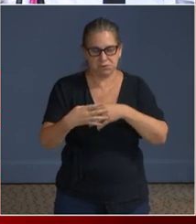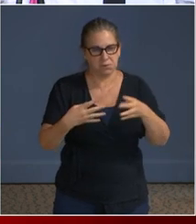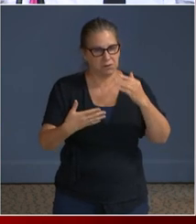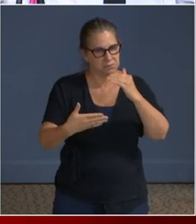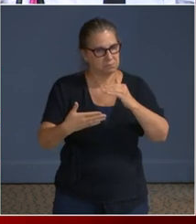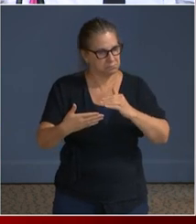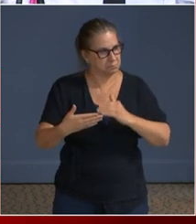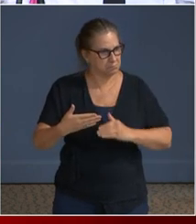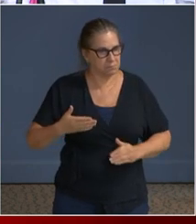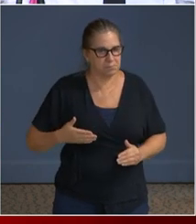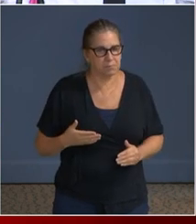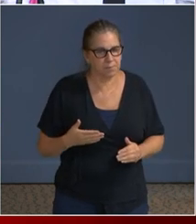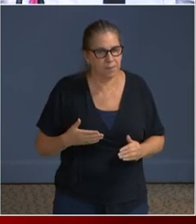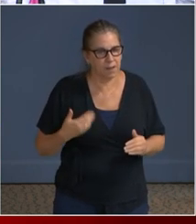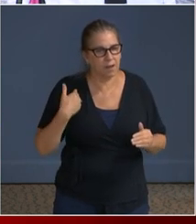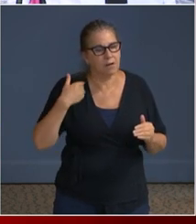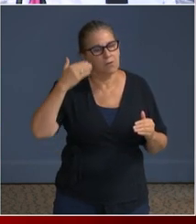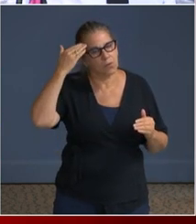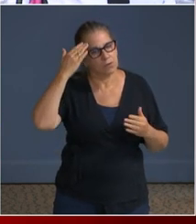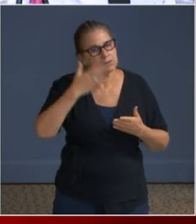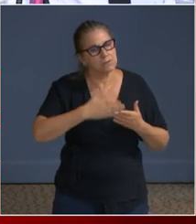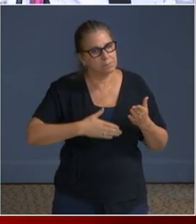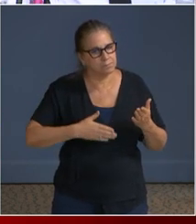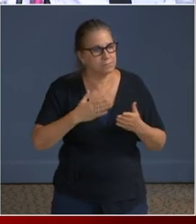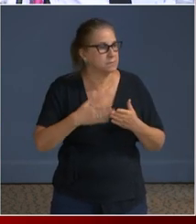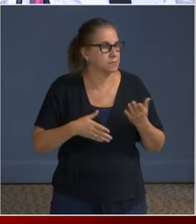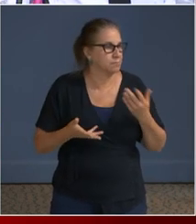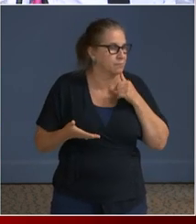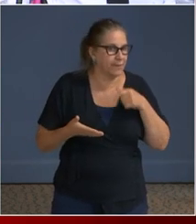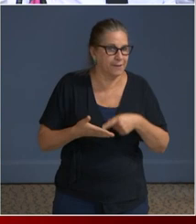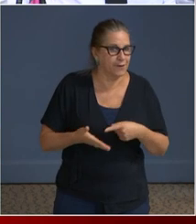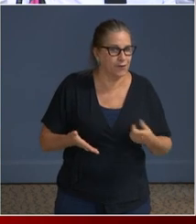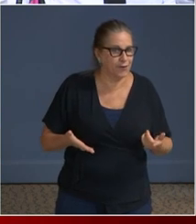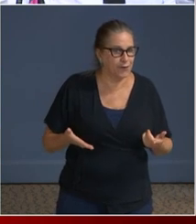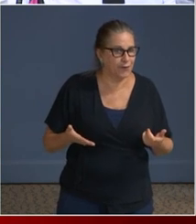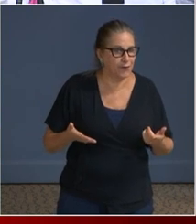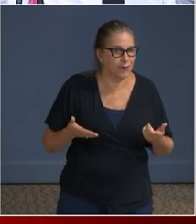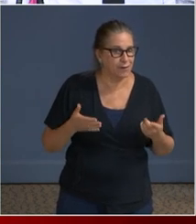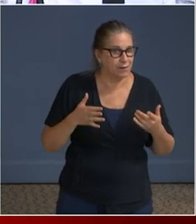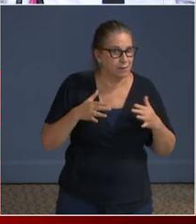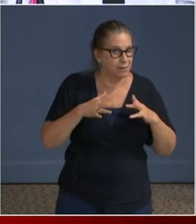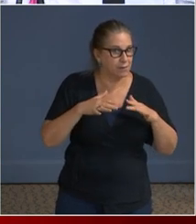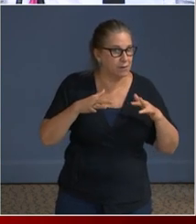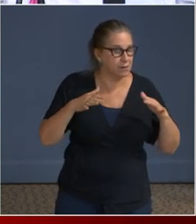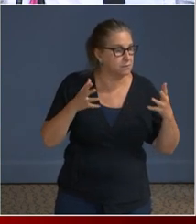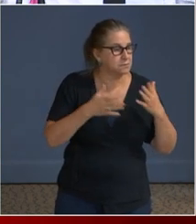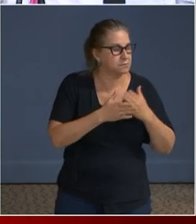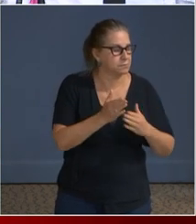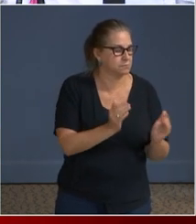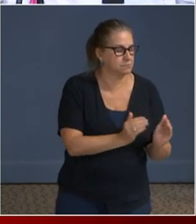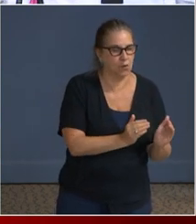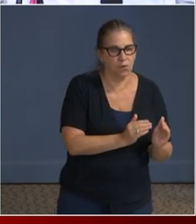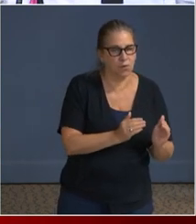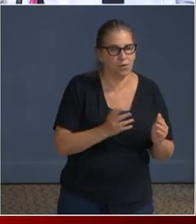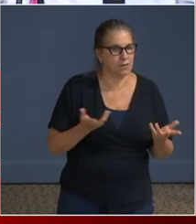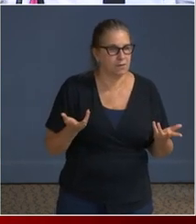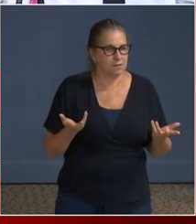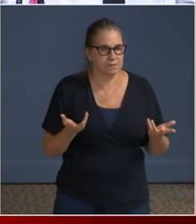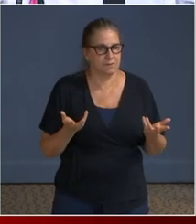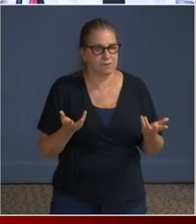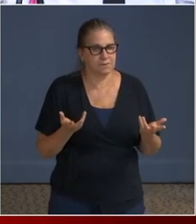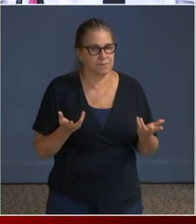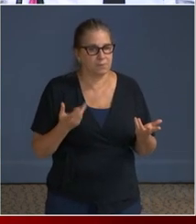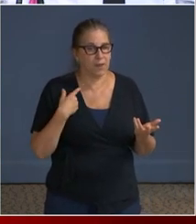events that we were aware of. Some of them accumulate to very large in size. Some of them, only a handful of people come. So we